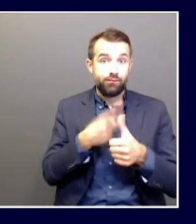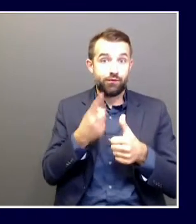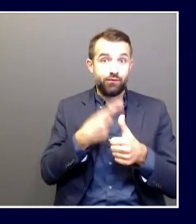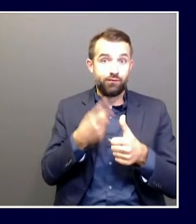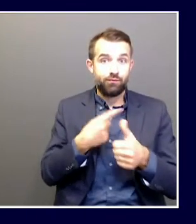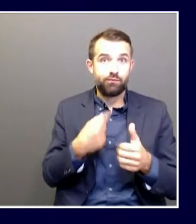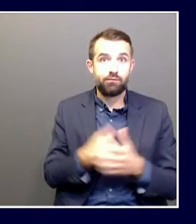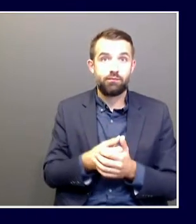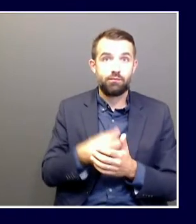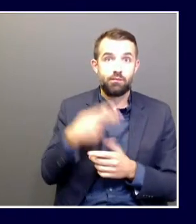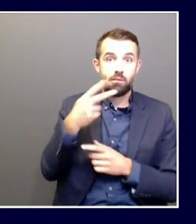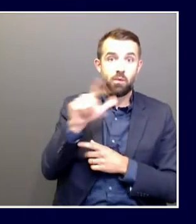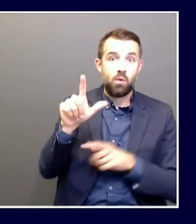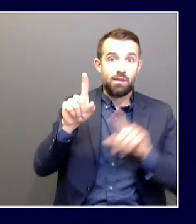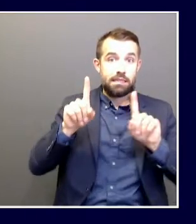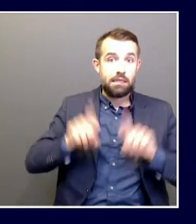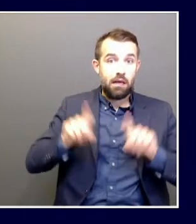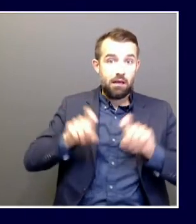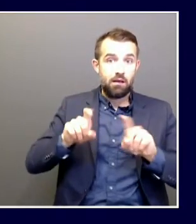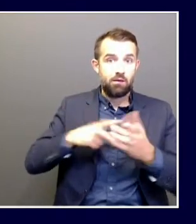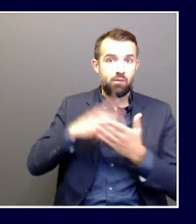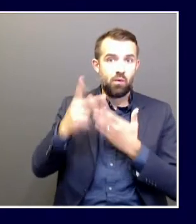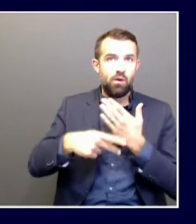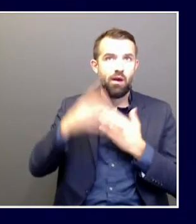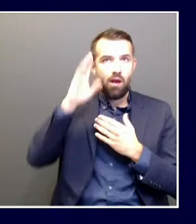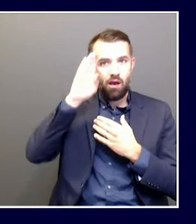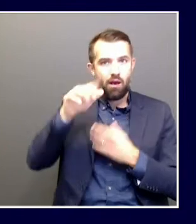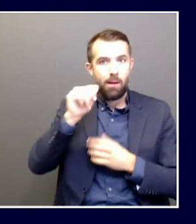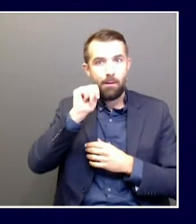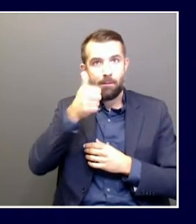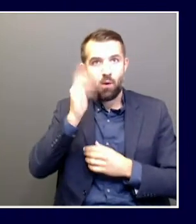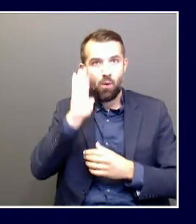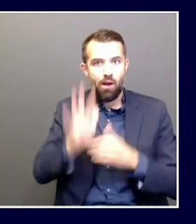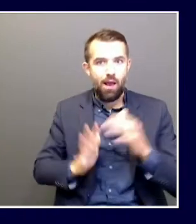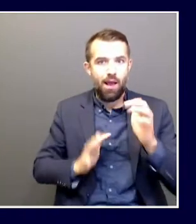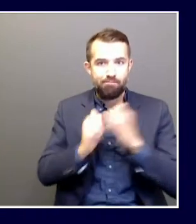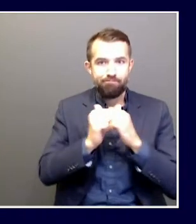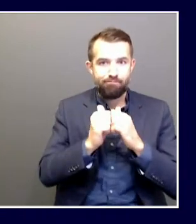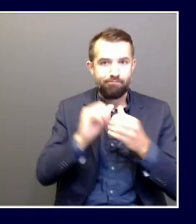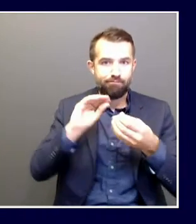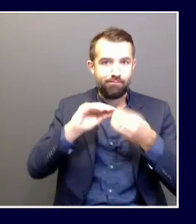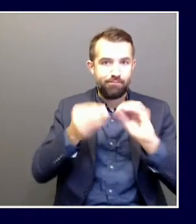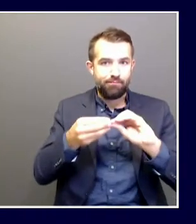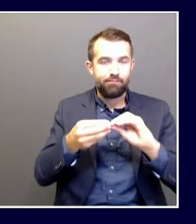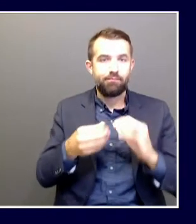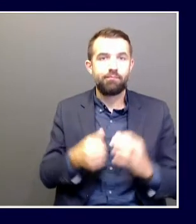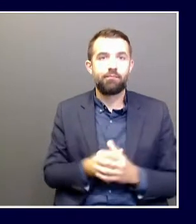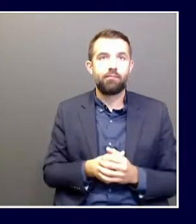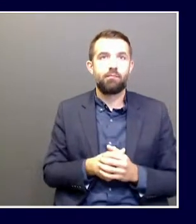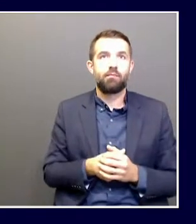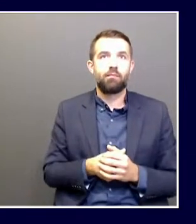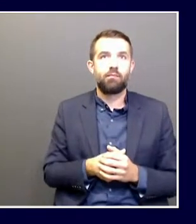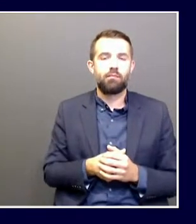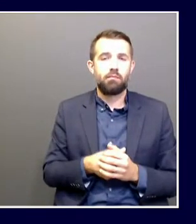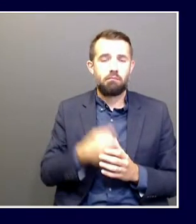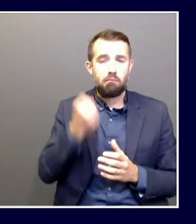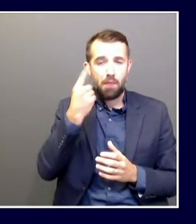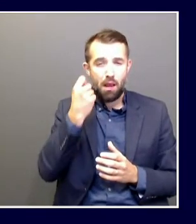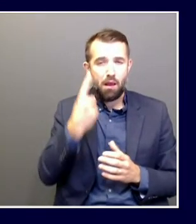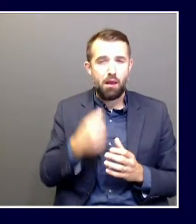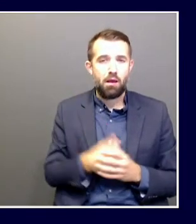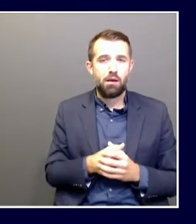tomorrow, but right now the state's dashboard shows there's a 45% overall school participation rate, but a